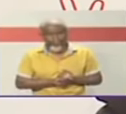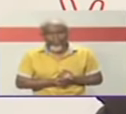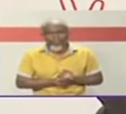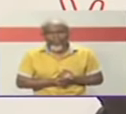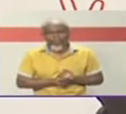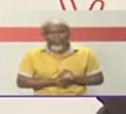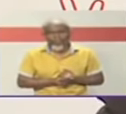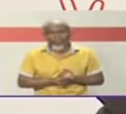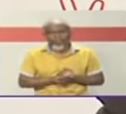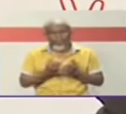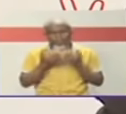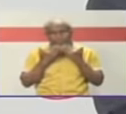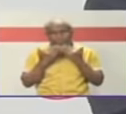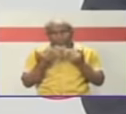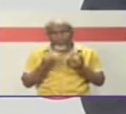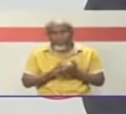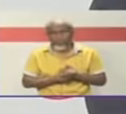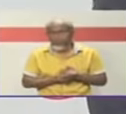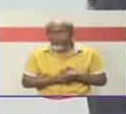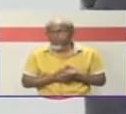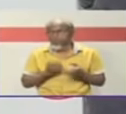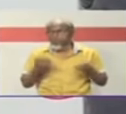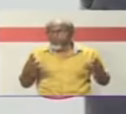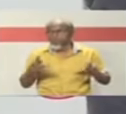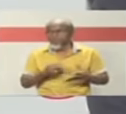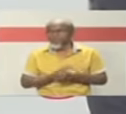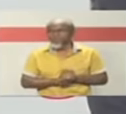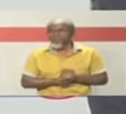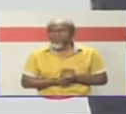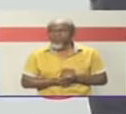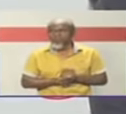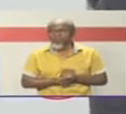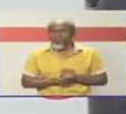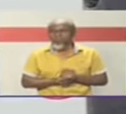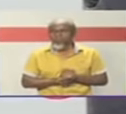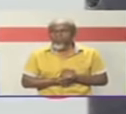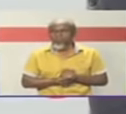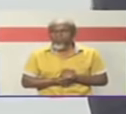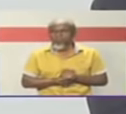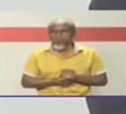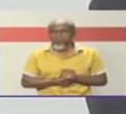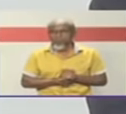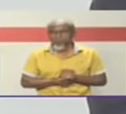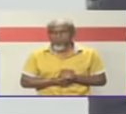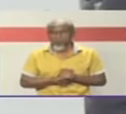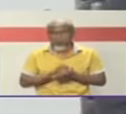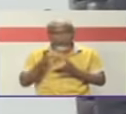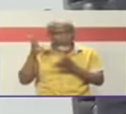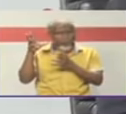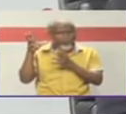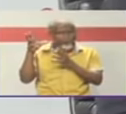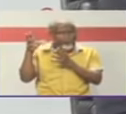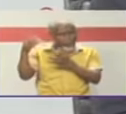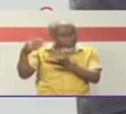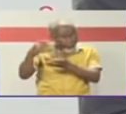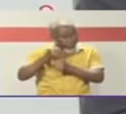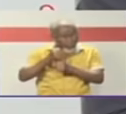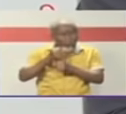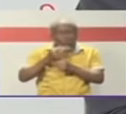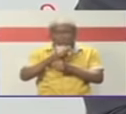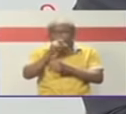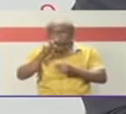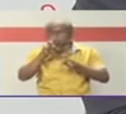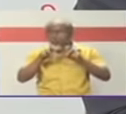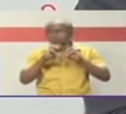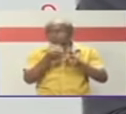Thank you, Al. Dr. Sujit. Thank you very much, Dr. Deyalsingh. We received a question from the media recently regarding